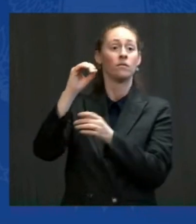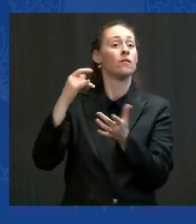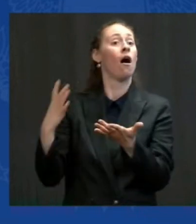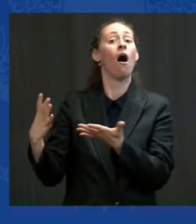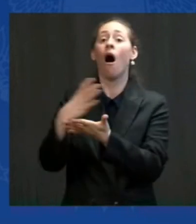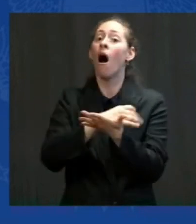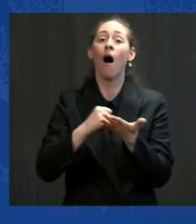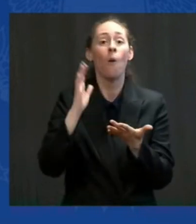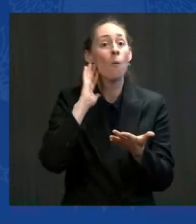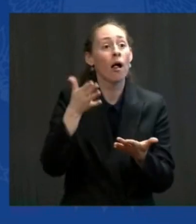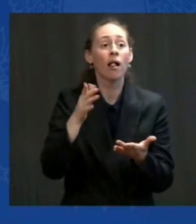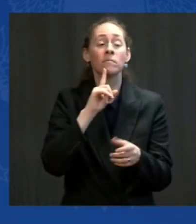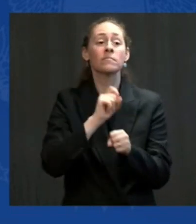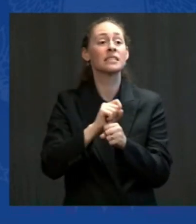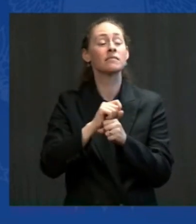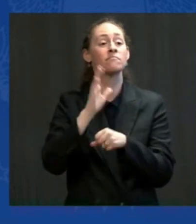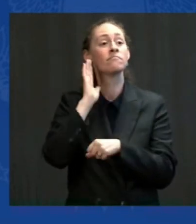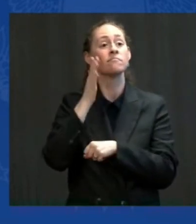$250 billion,